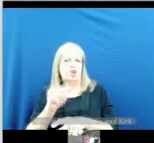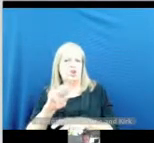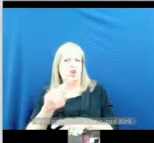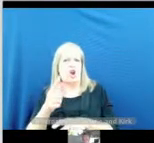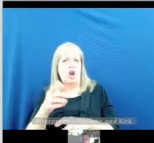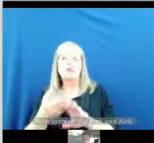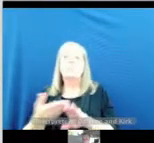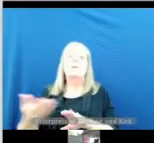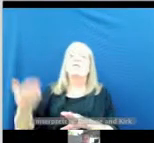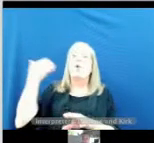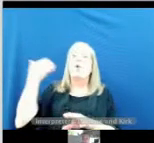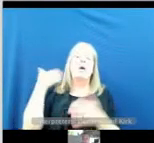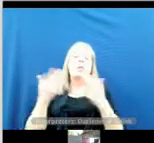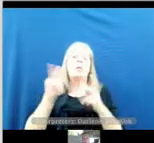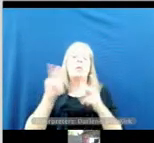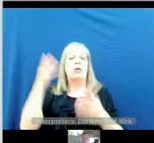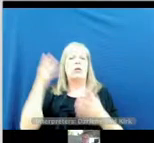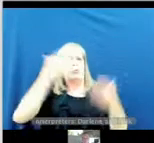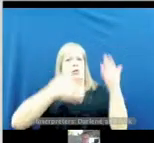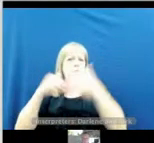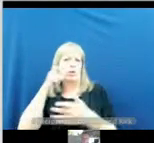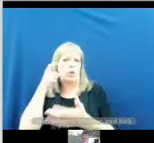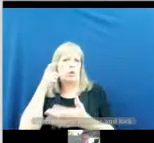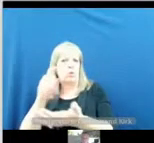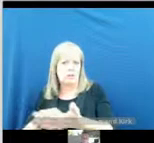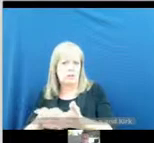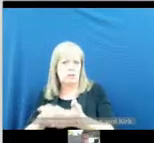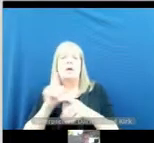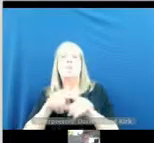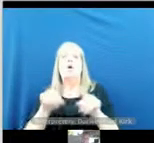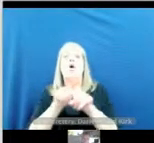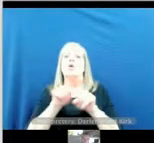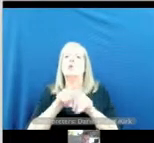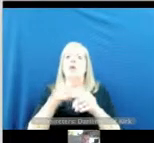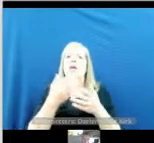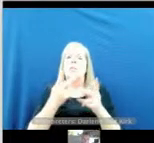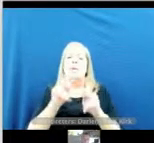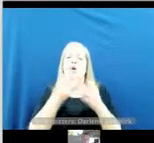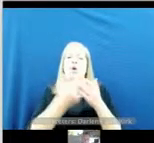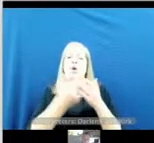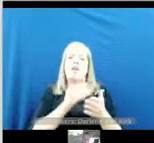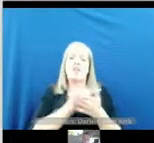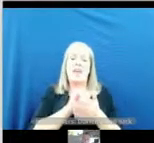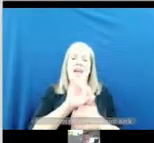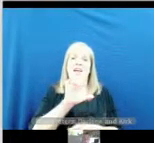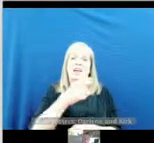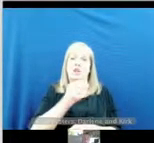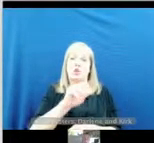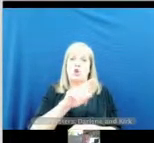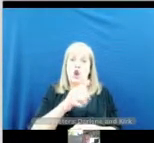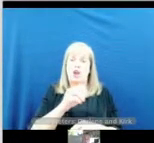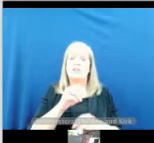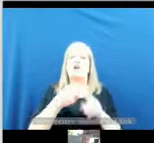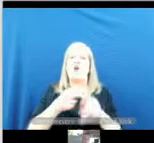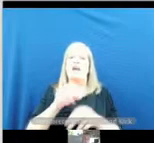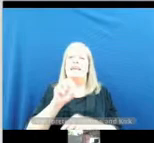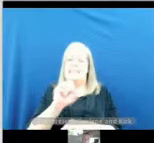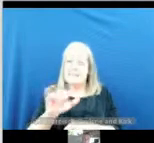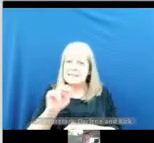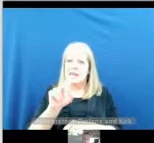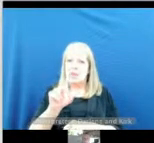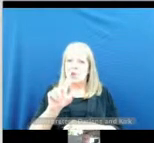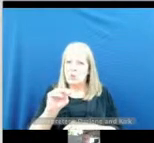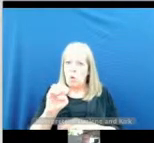gotten overlooked. But the thing that we're also referring to CHARD syndrome as a syndrome. It used to be referred to as CHARD